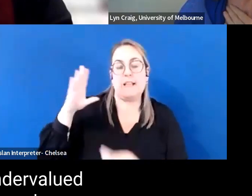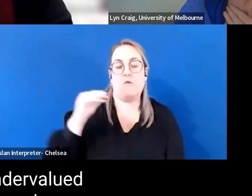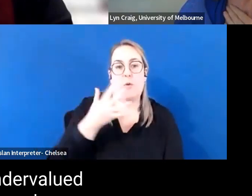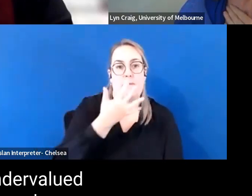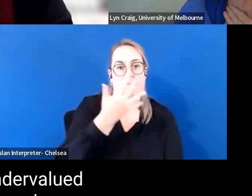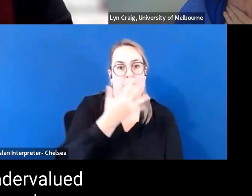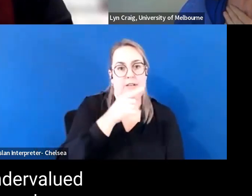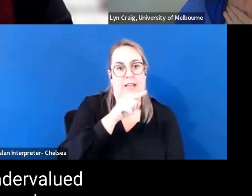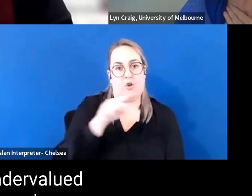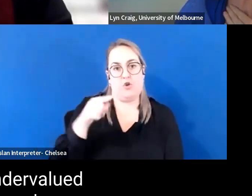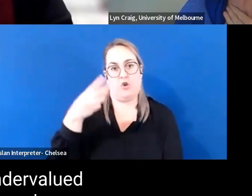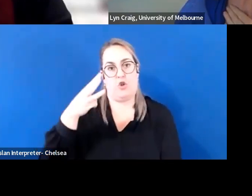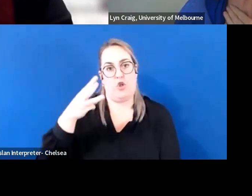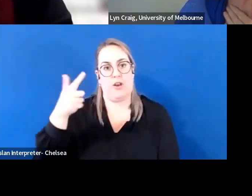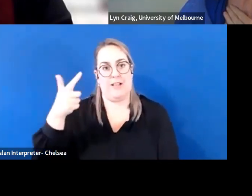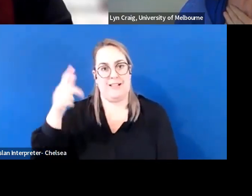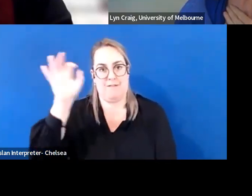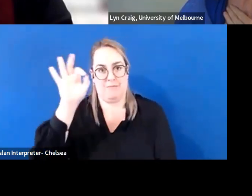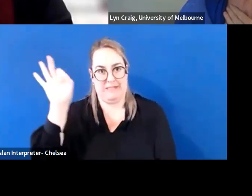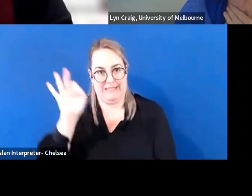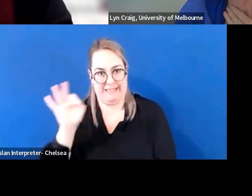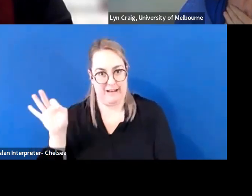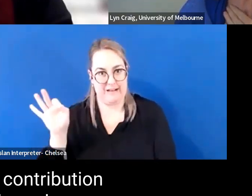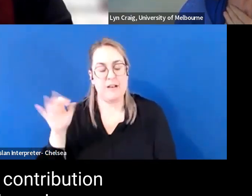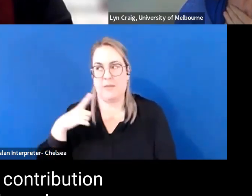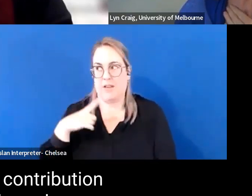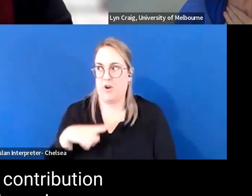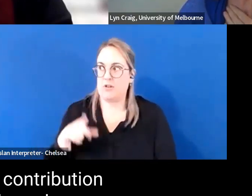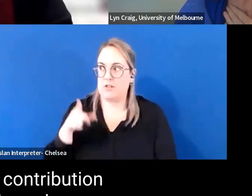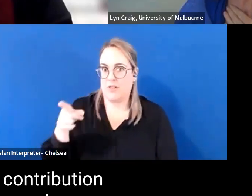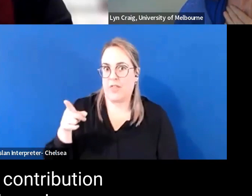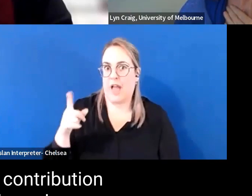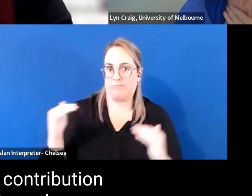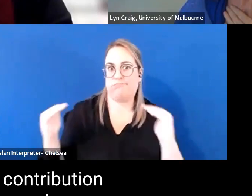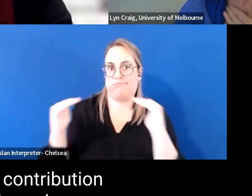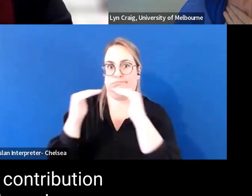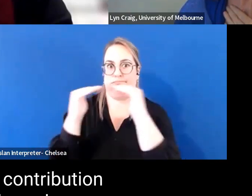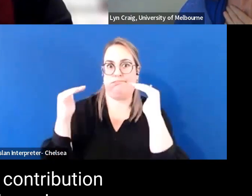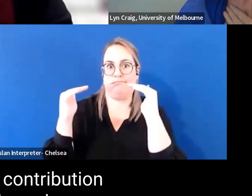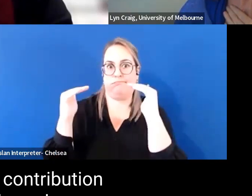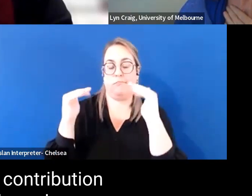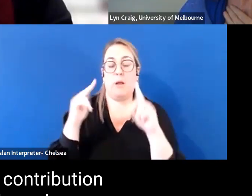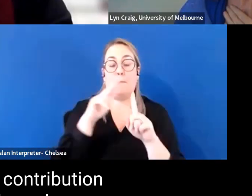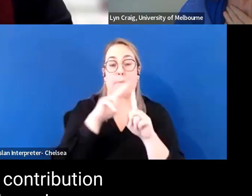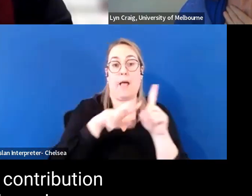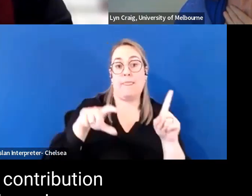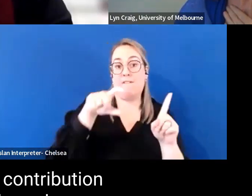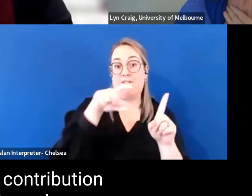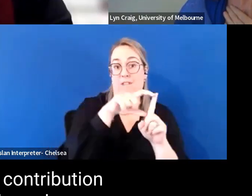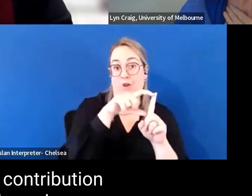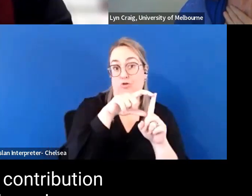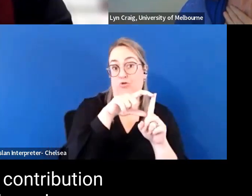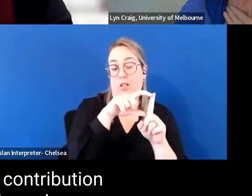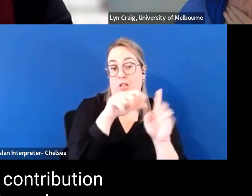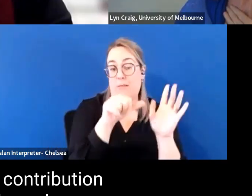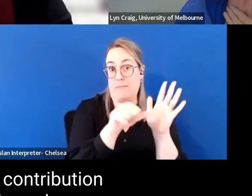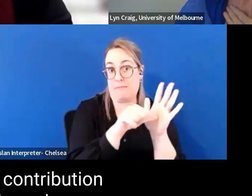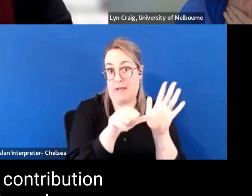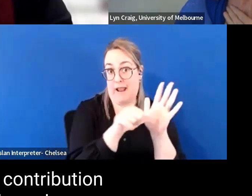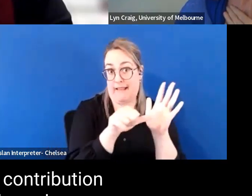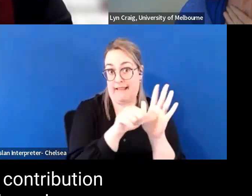undervalued for their work. But the federal contribution to that fund, to that sector